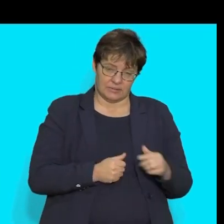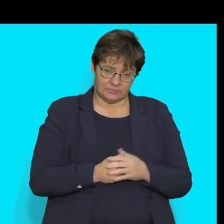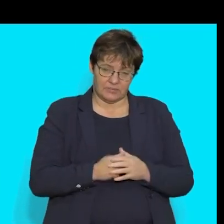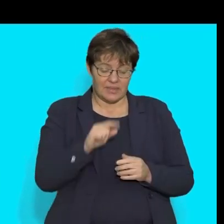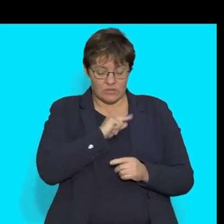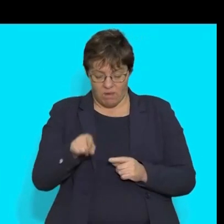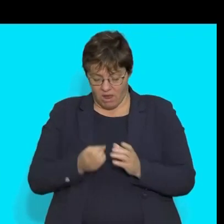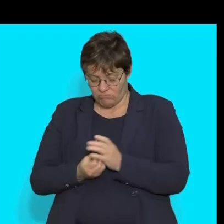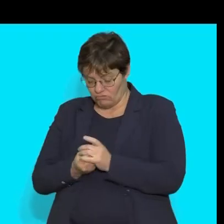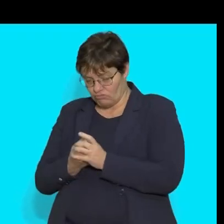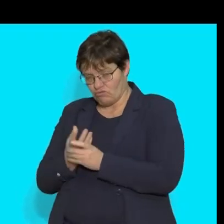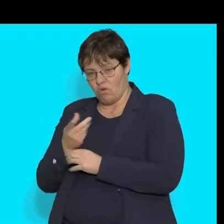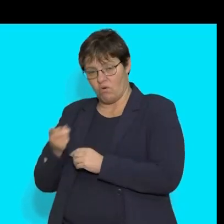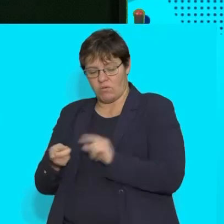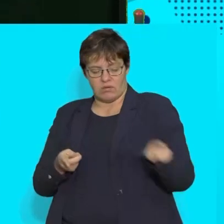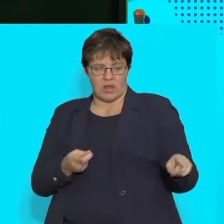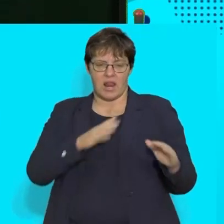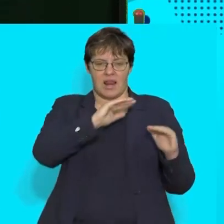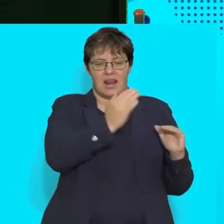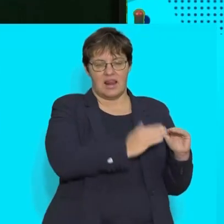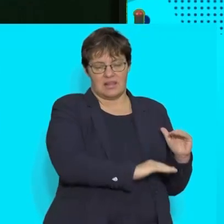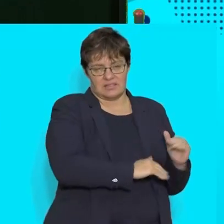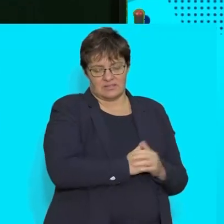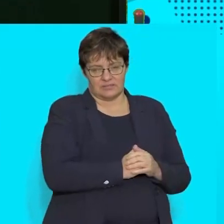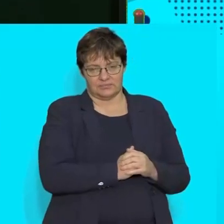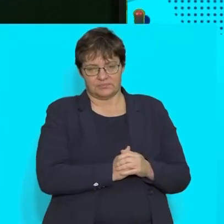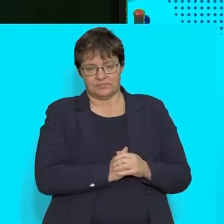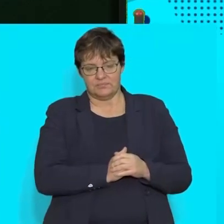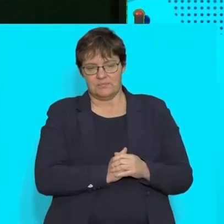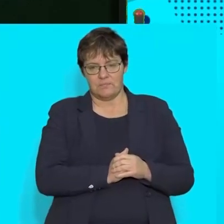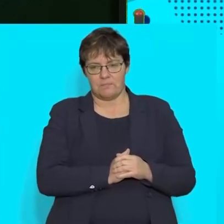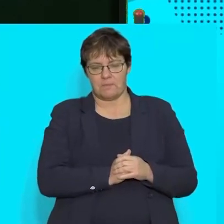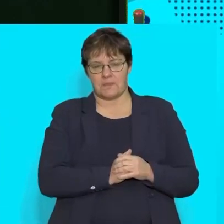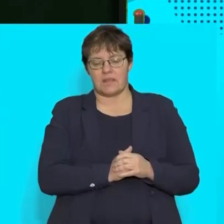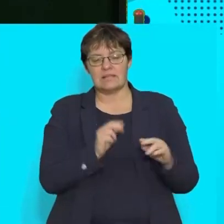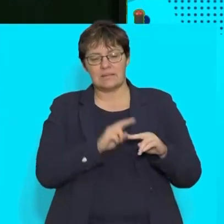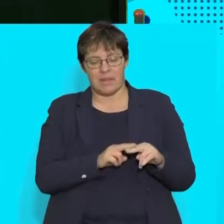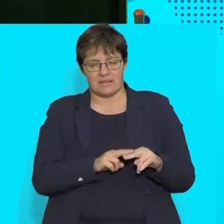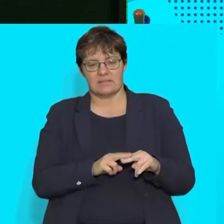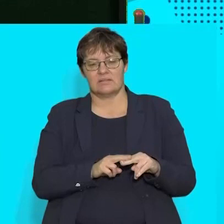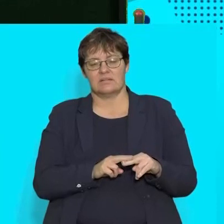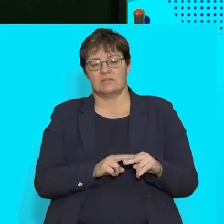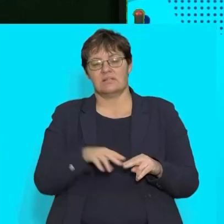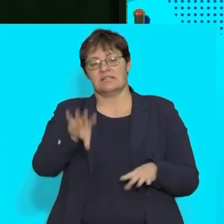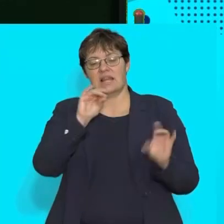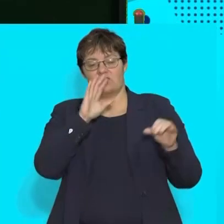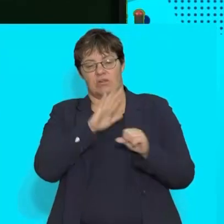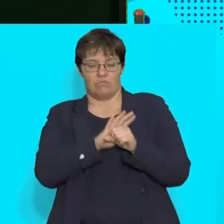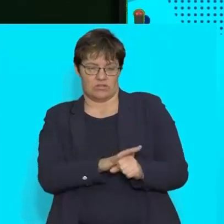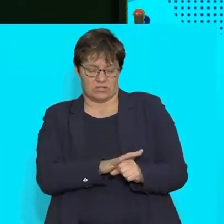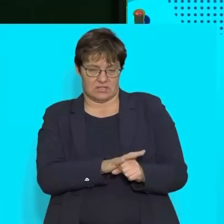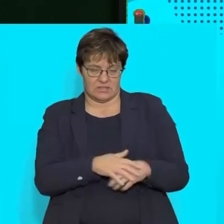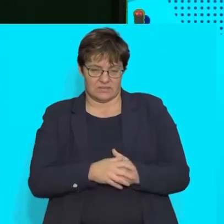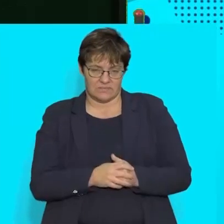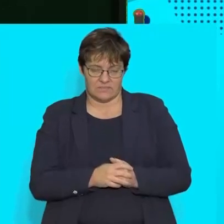hence their numbers will gradually increase over a period of time if the selection pressure of this, in this case, the